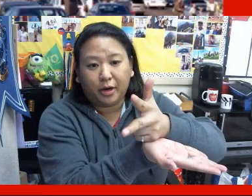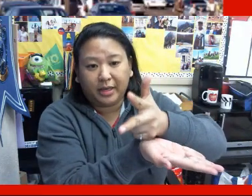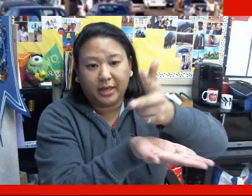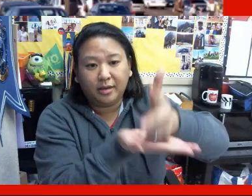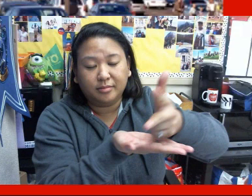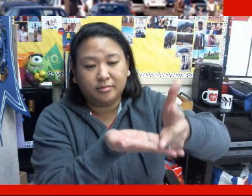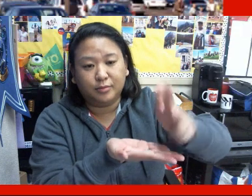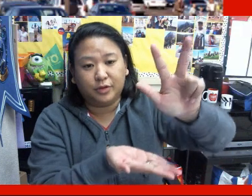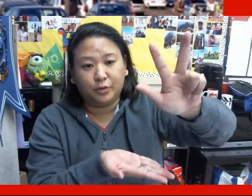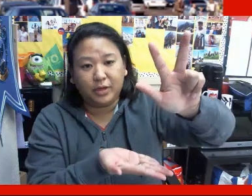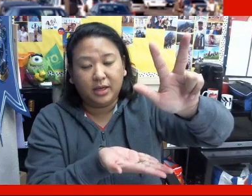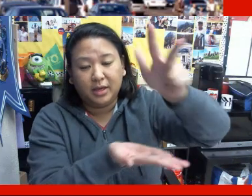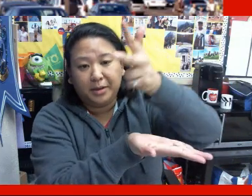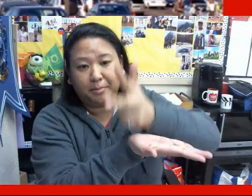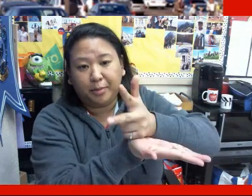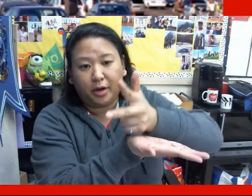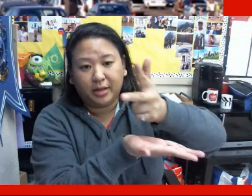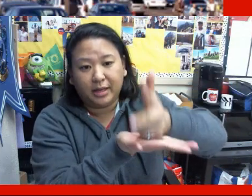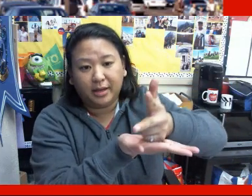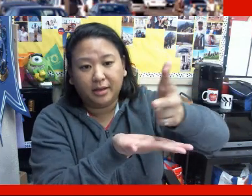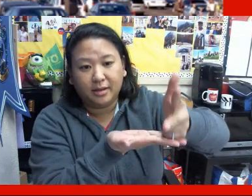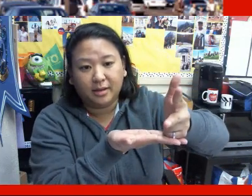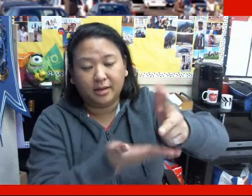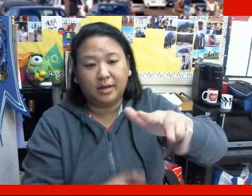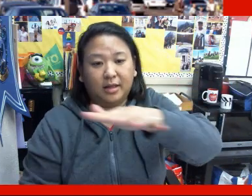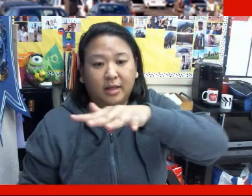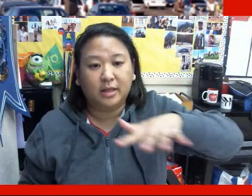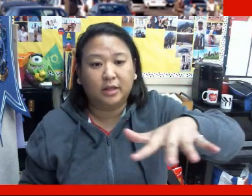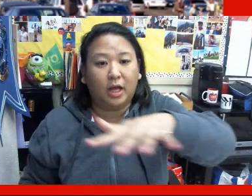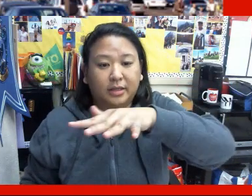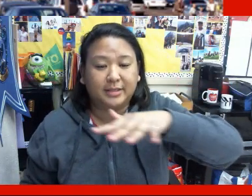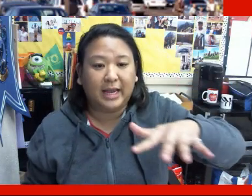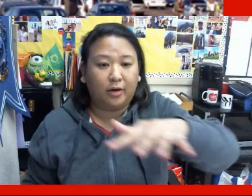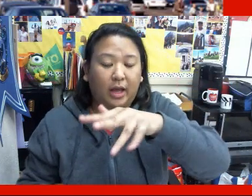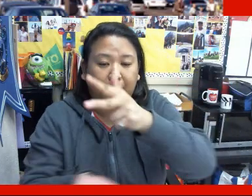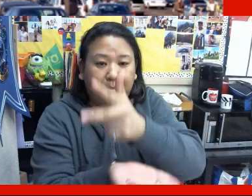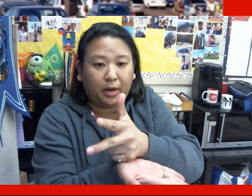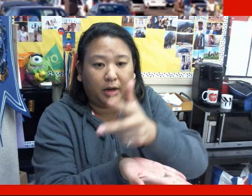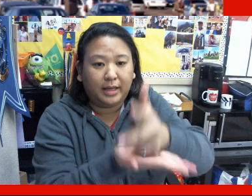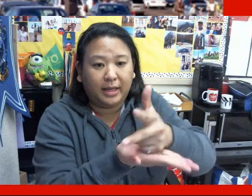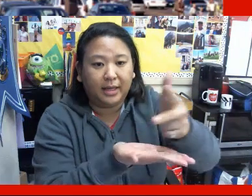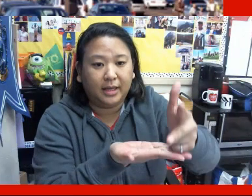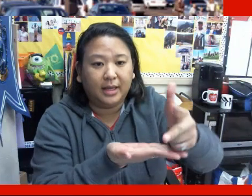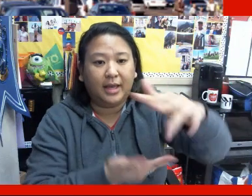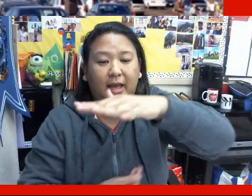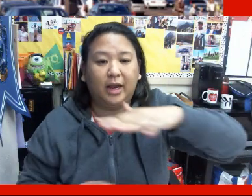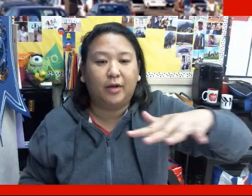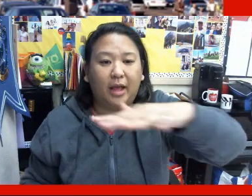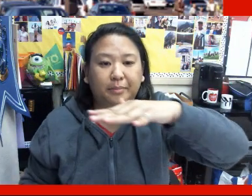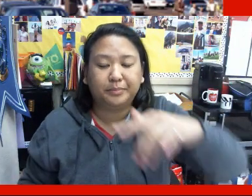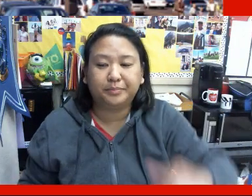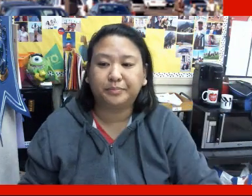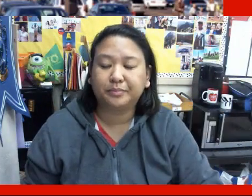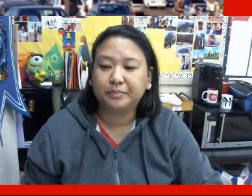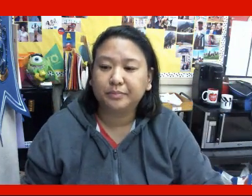The parking, the three, parking lot is area. Parking